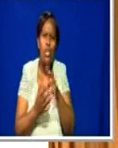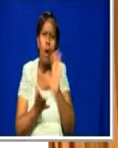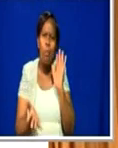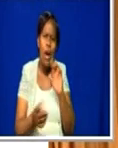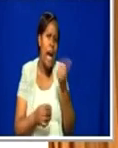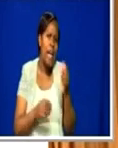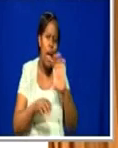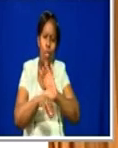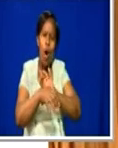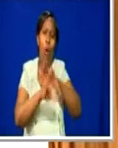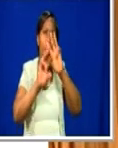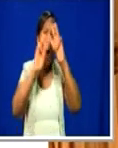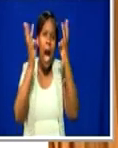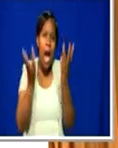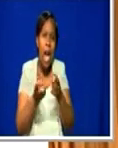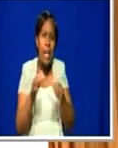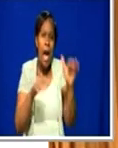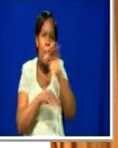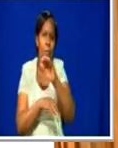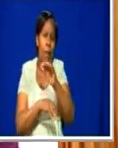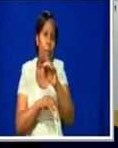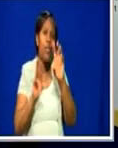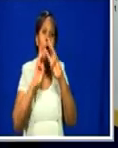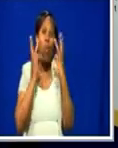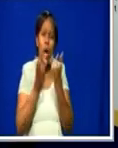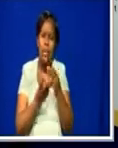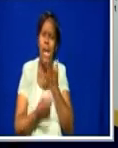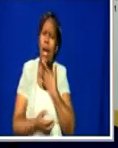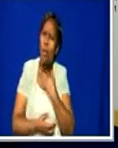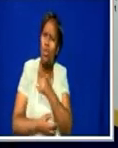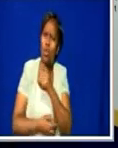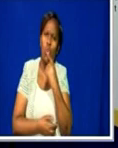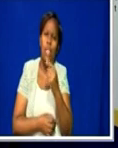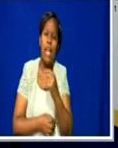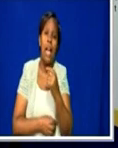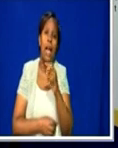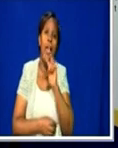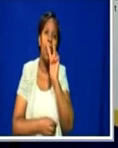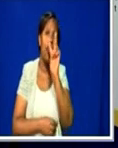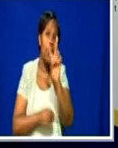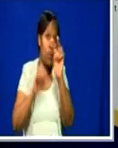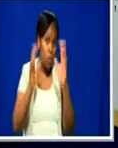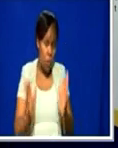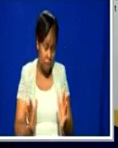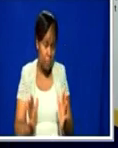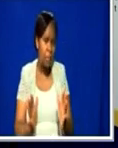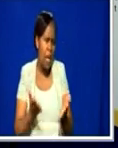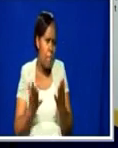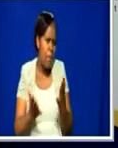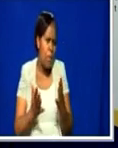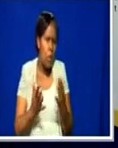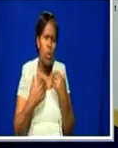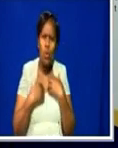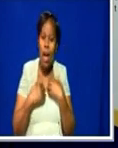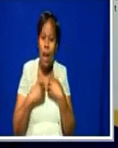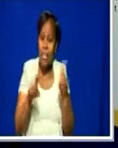world above the space, either Mars or something. So I want you just to tell the viewer, maybe because the viewer might want to have